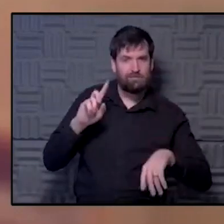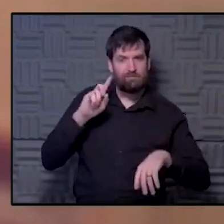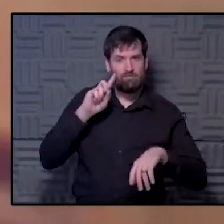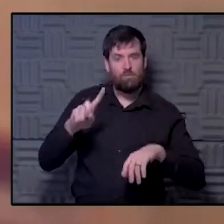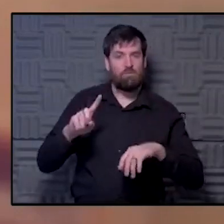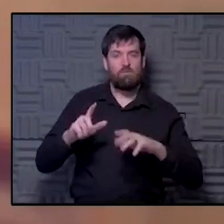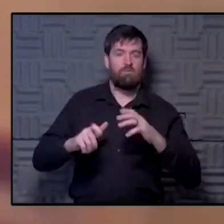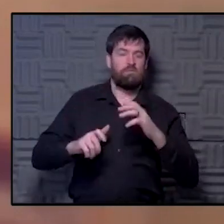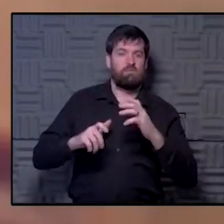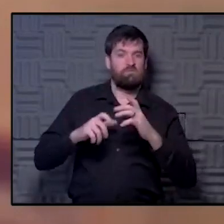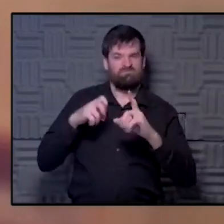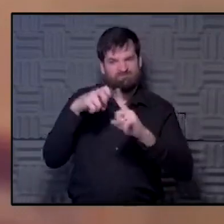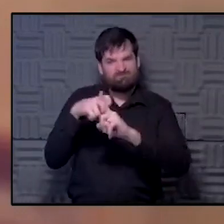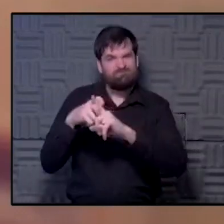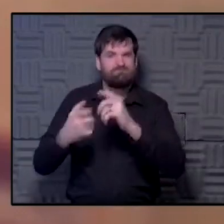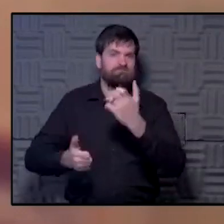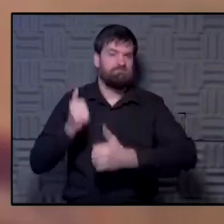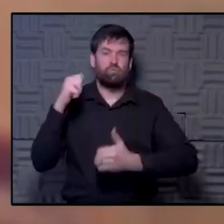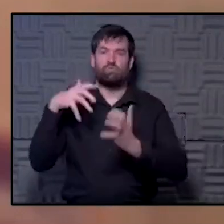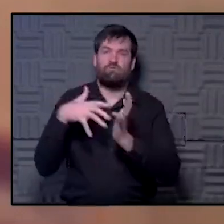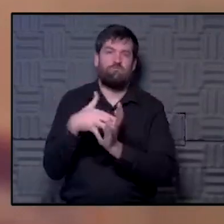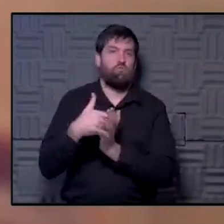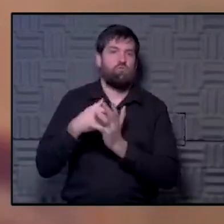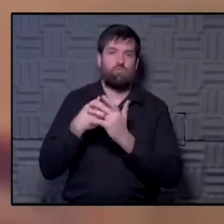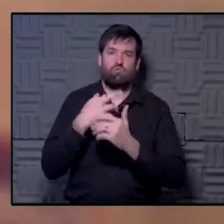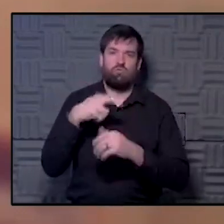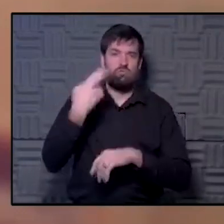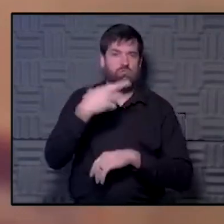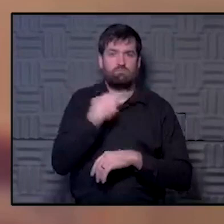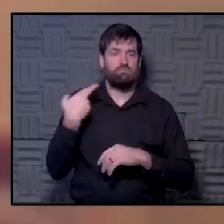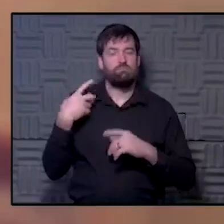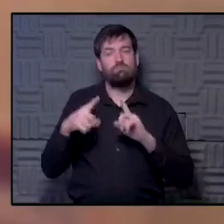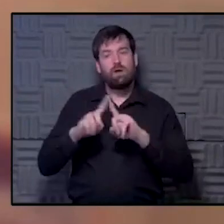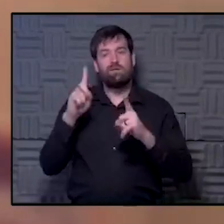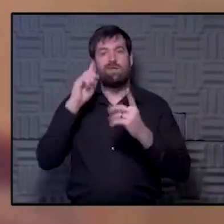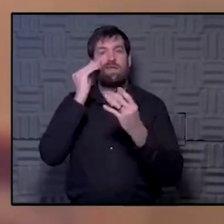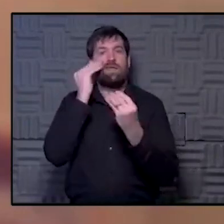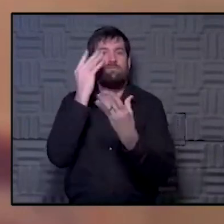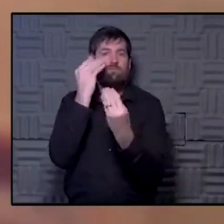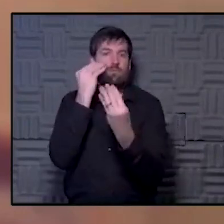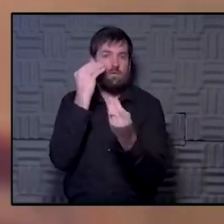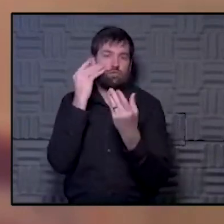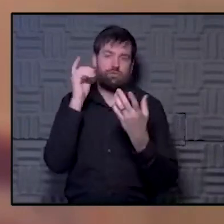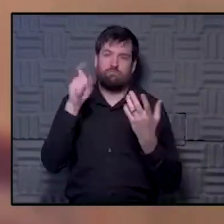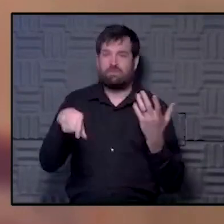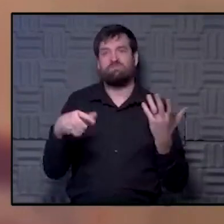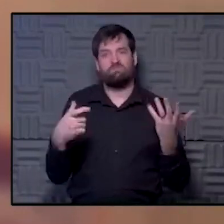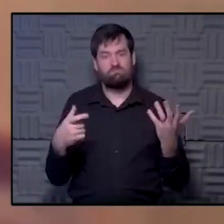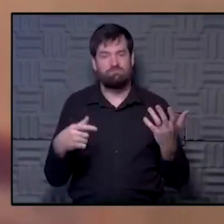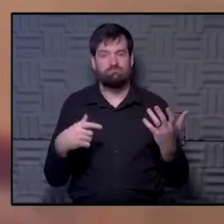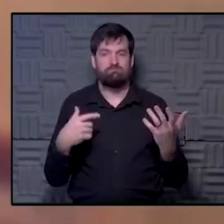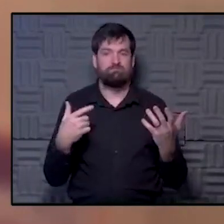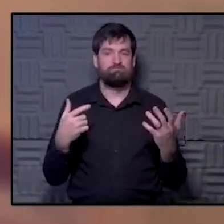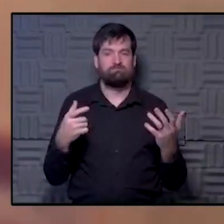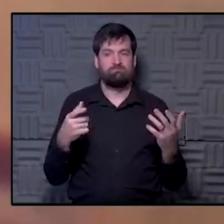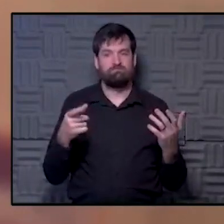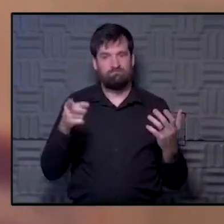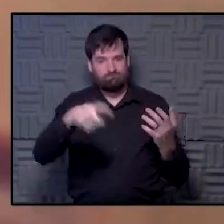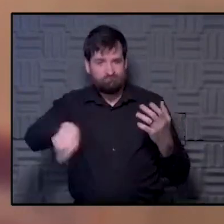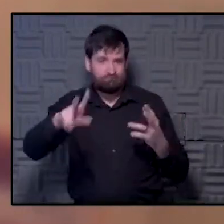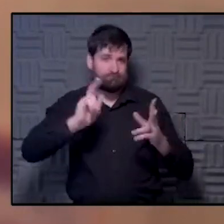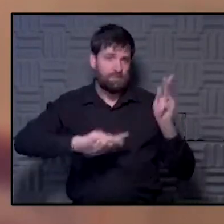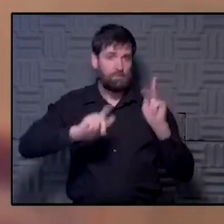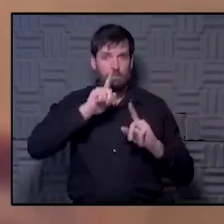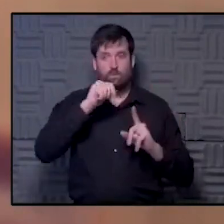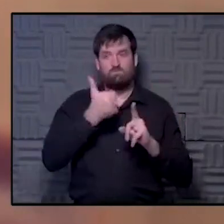most vulnerable populations. But we have to have the information campaign to go along with that, such that people who